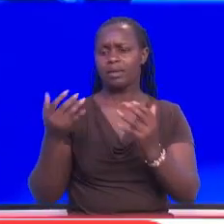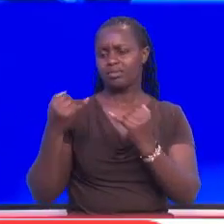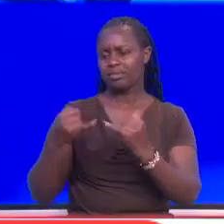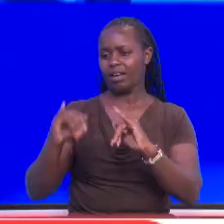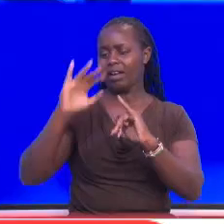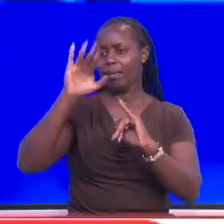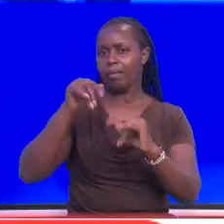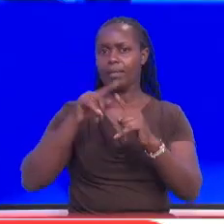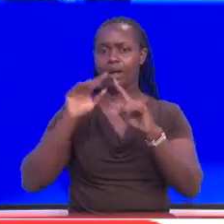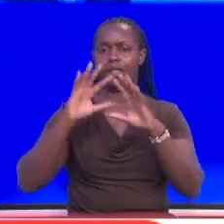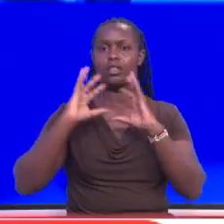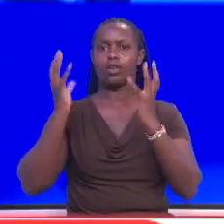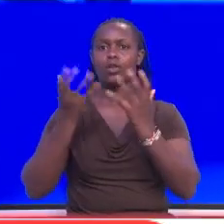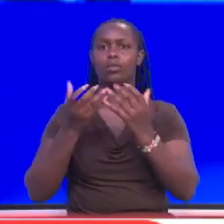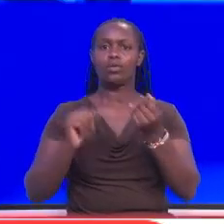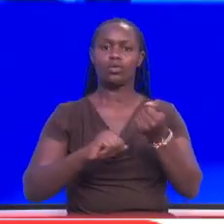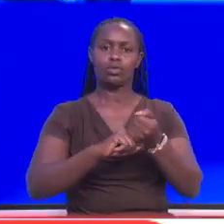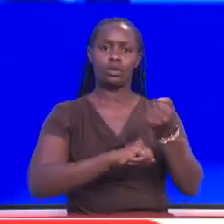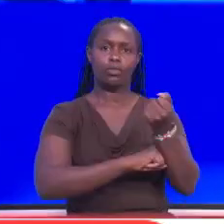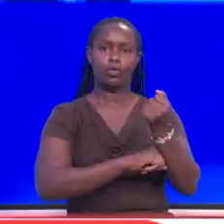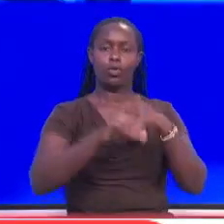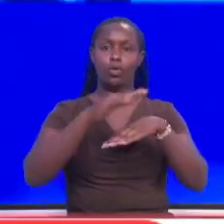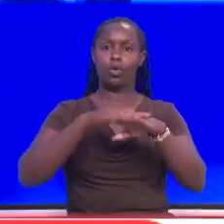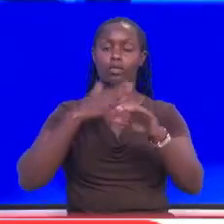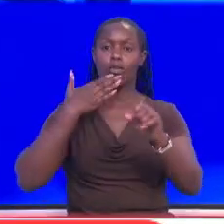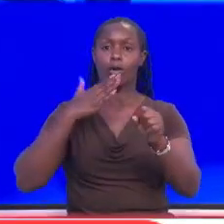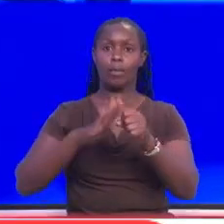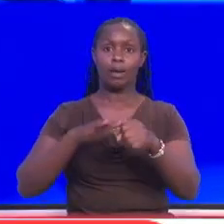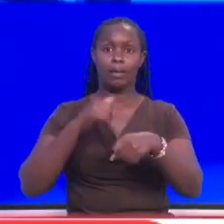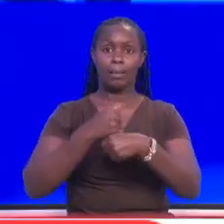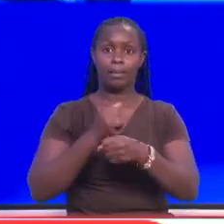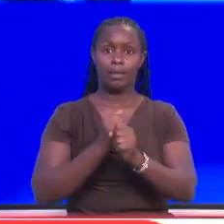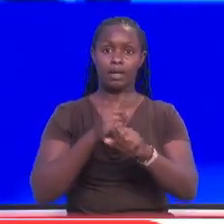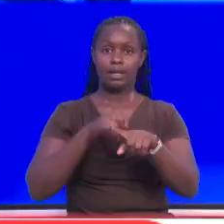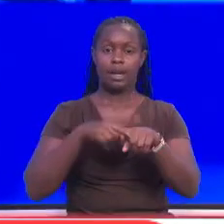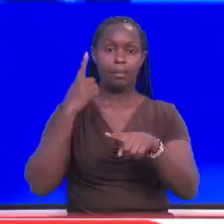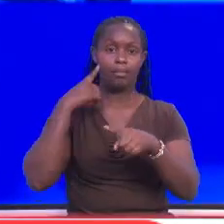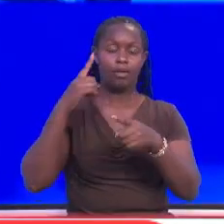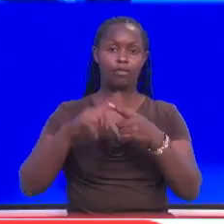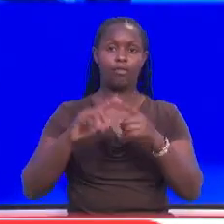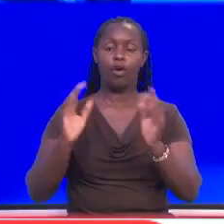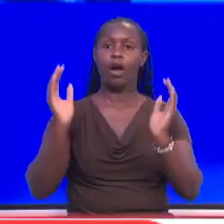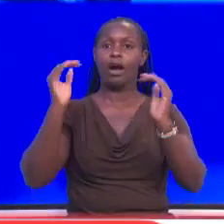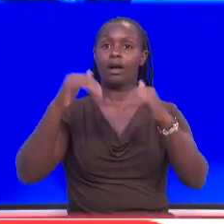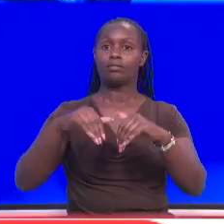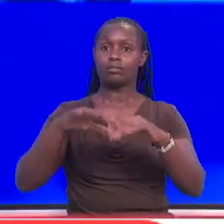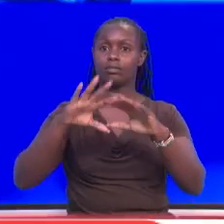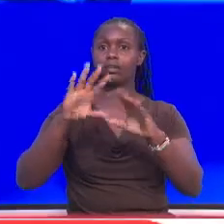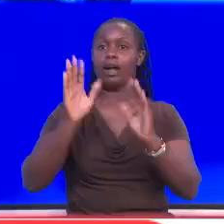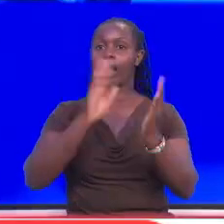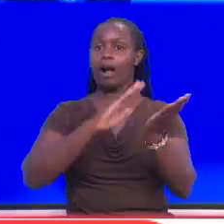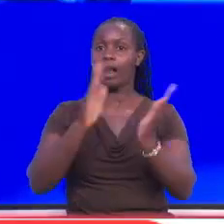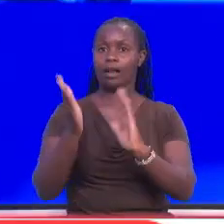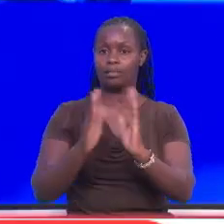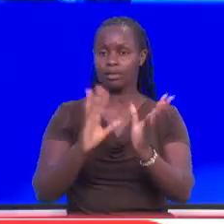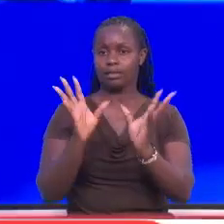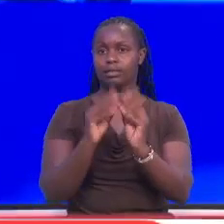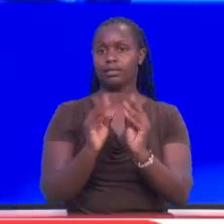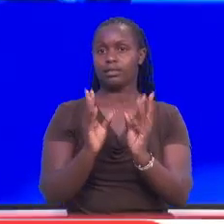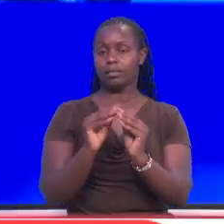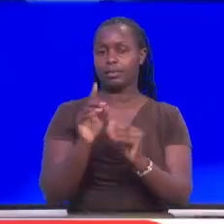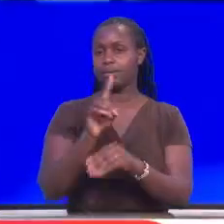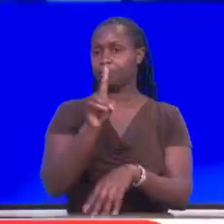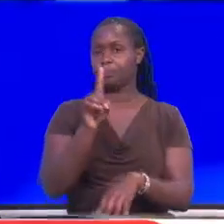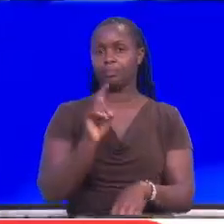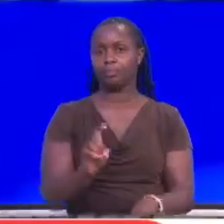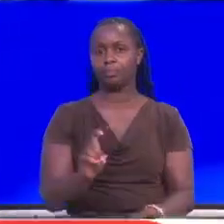the Global North to back out on the commitments made during the Climate Africa Summit? Our reporter Hibak Said tells us